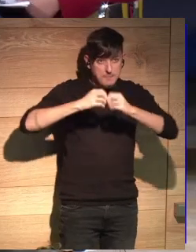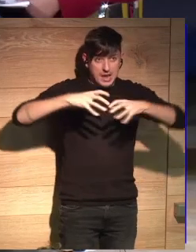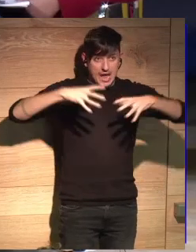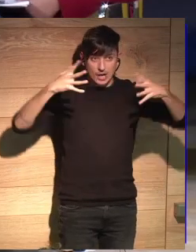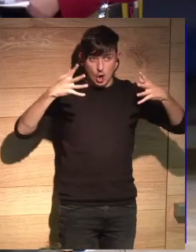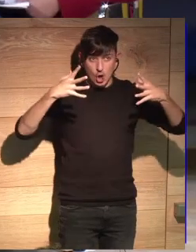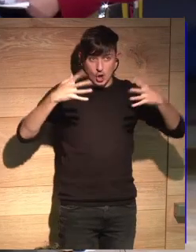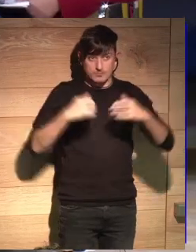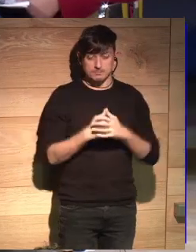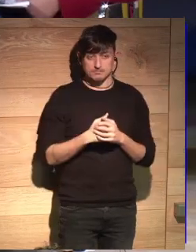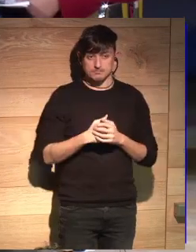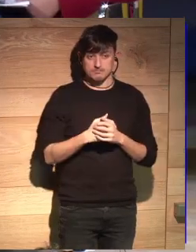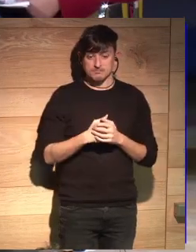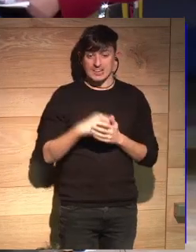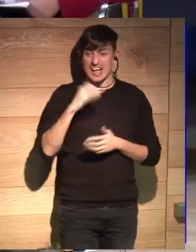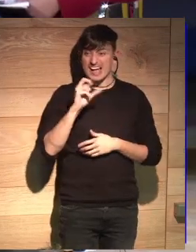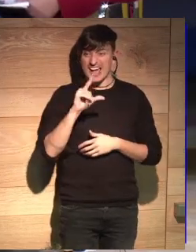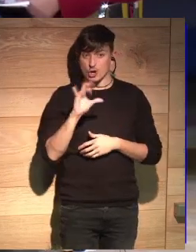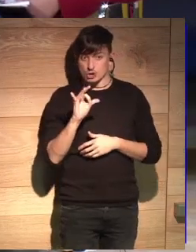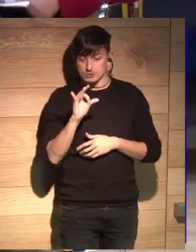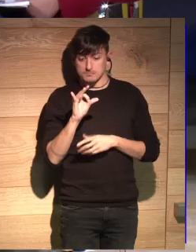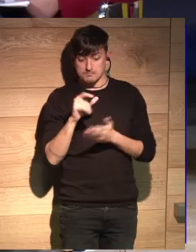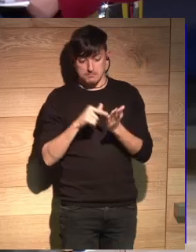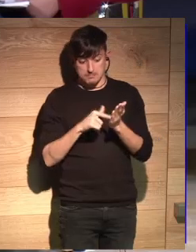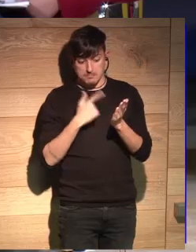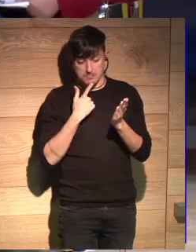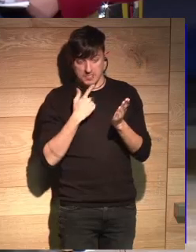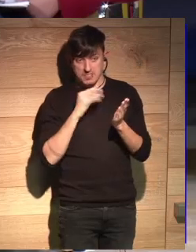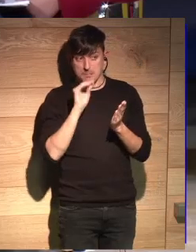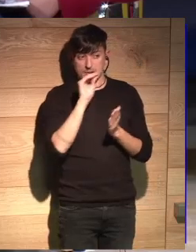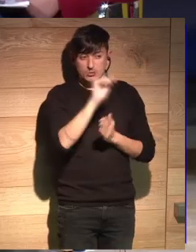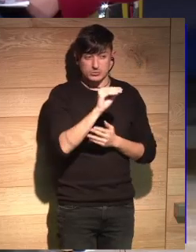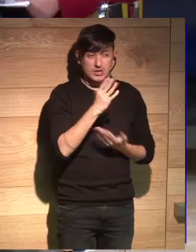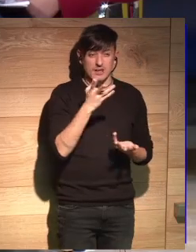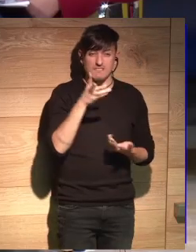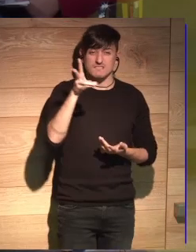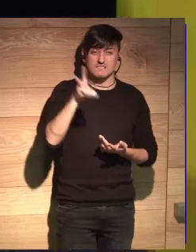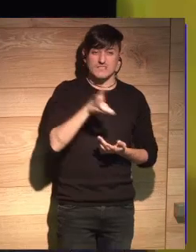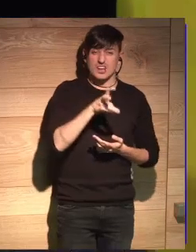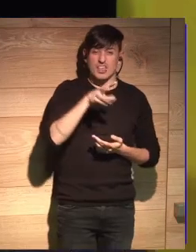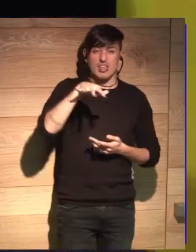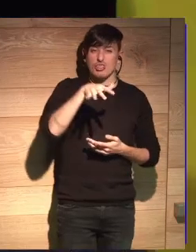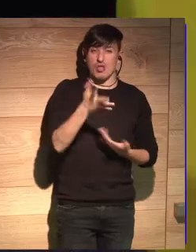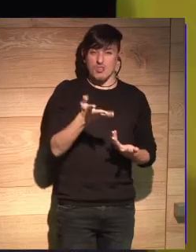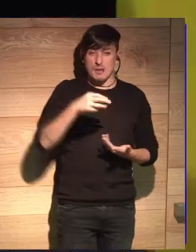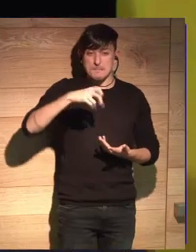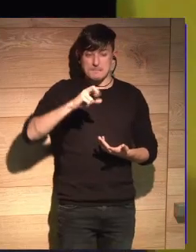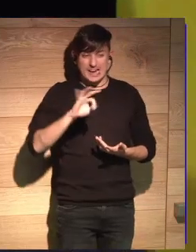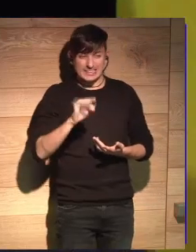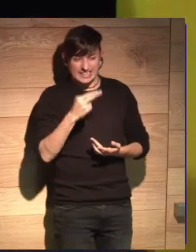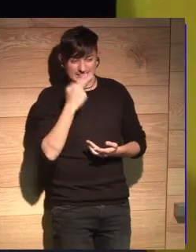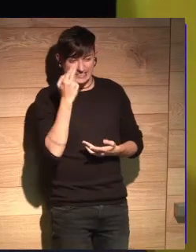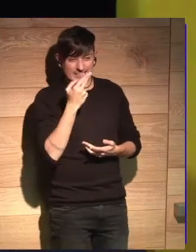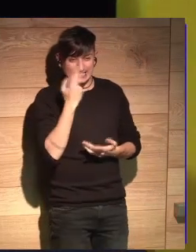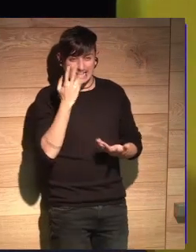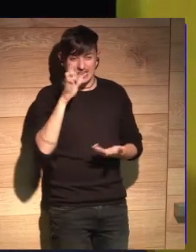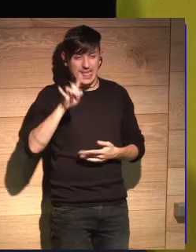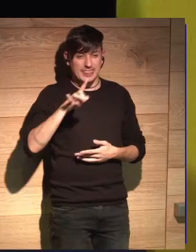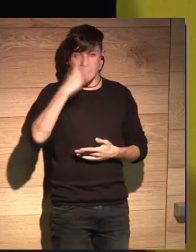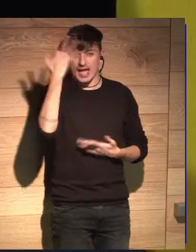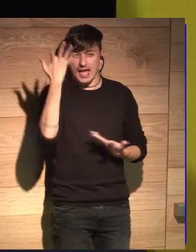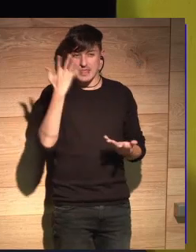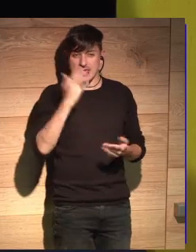thinking. Carlos asks, what do you think it comes, why this idea? And